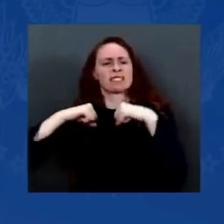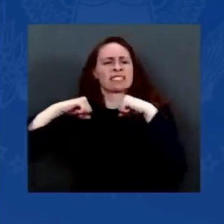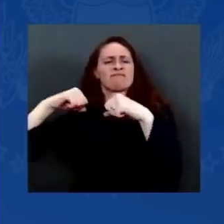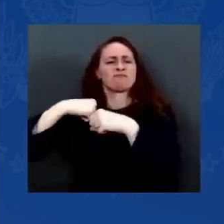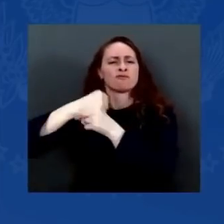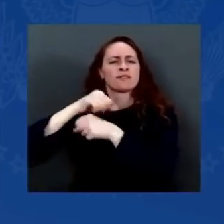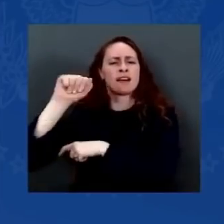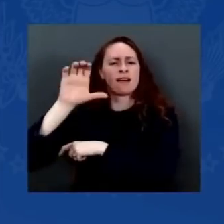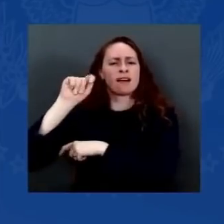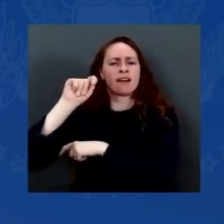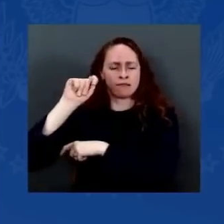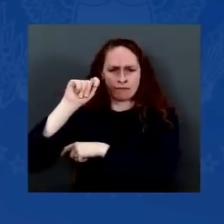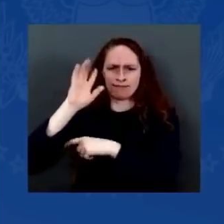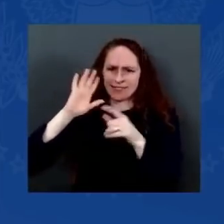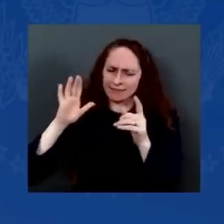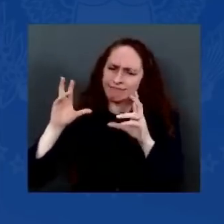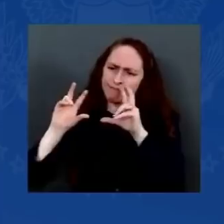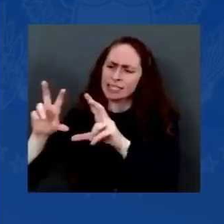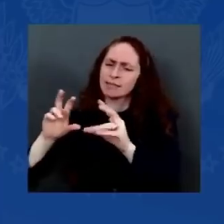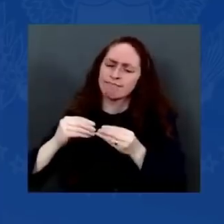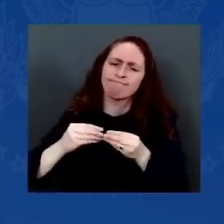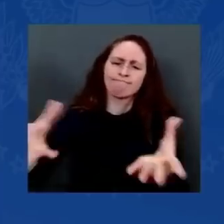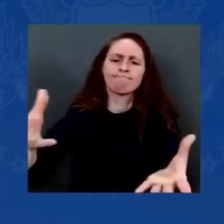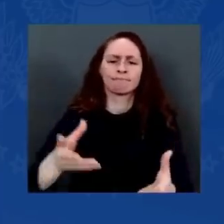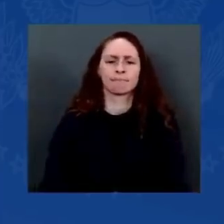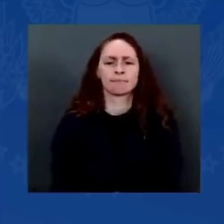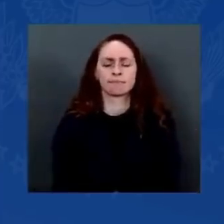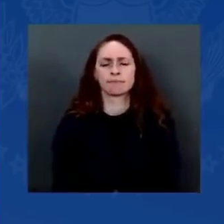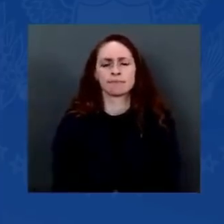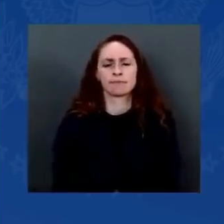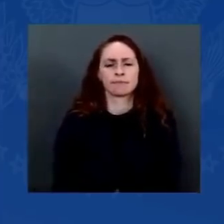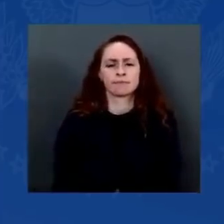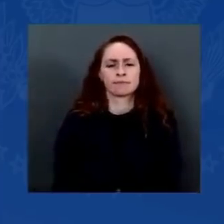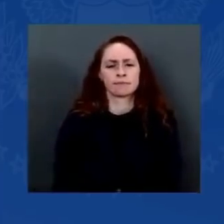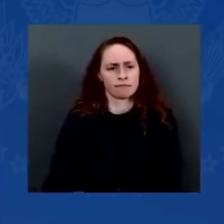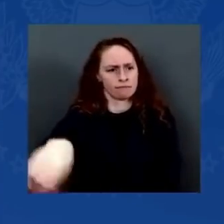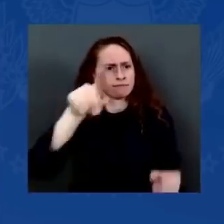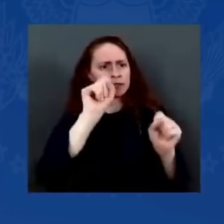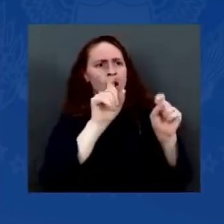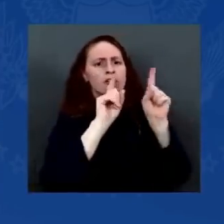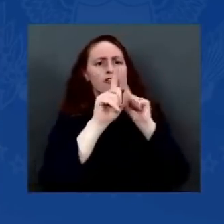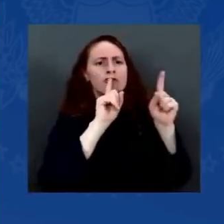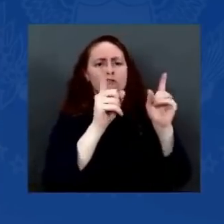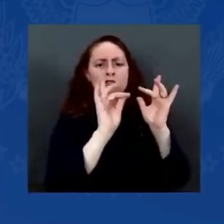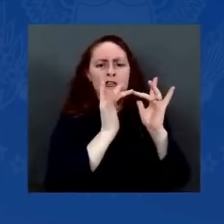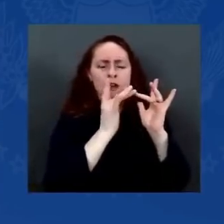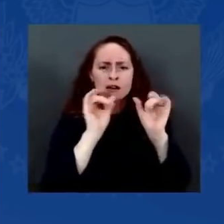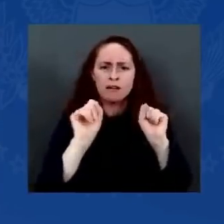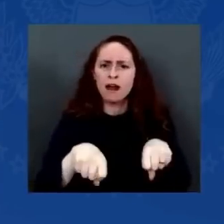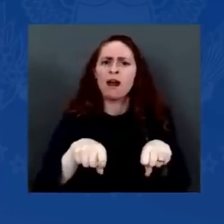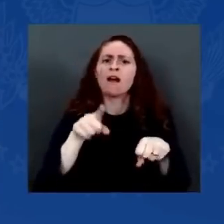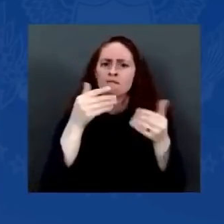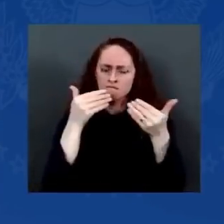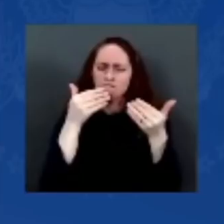for purchase online and at your local pharmacy. And yes, we made sure insurance covers the PCR tests you get in the hospital or at